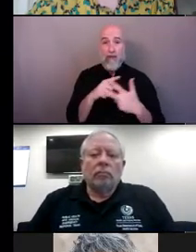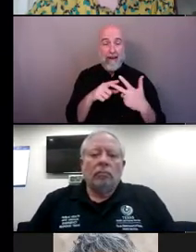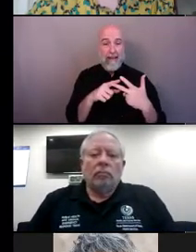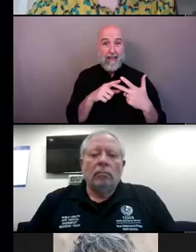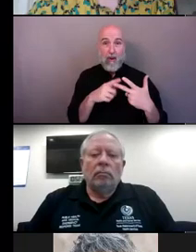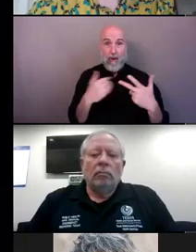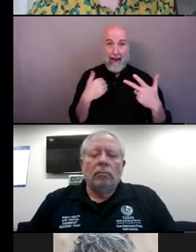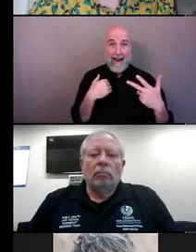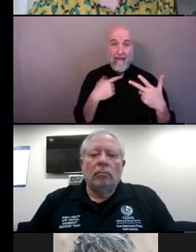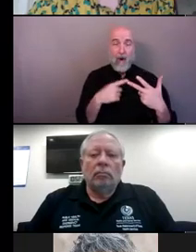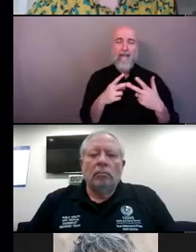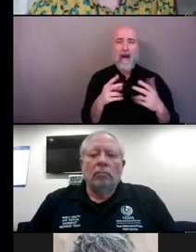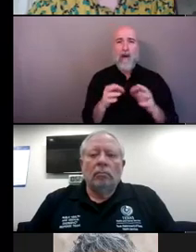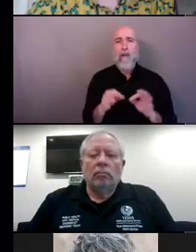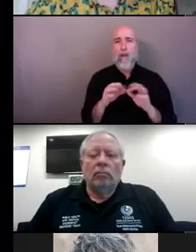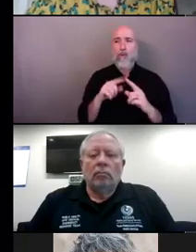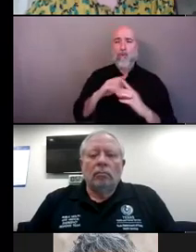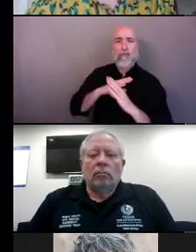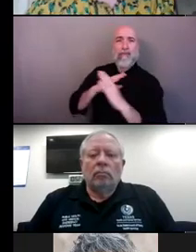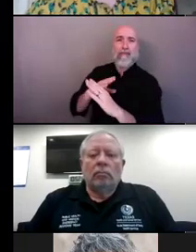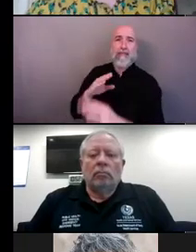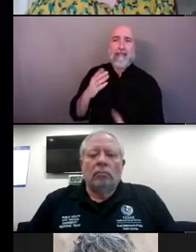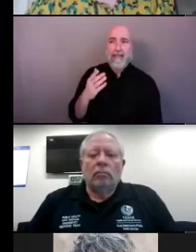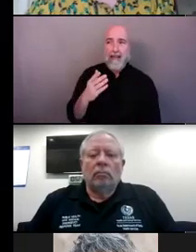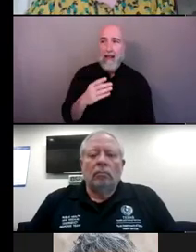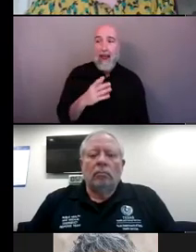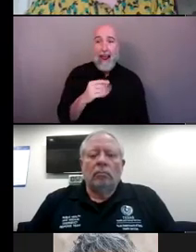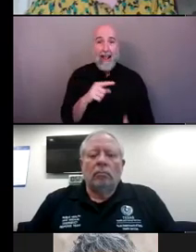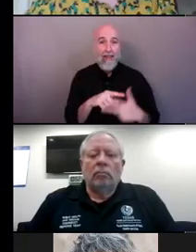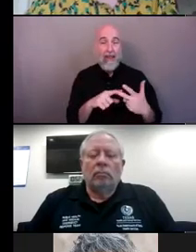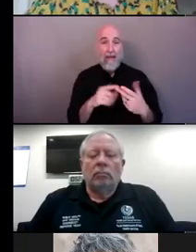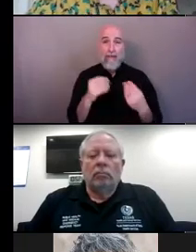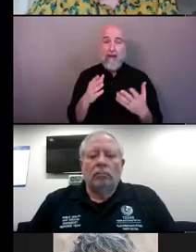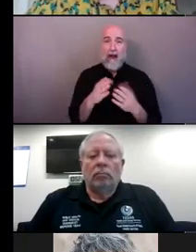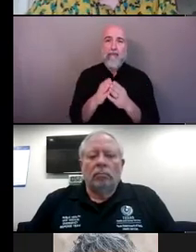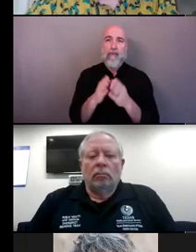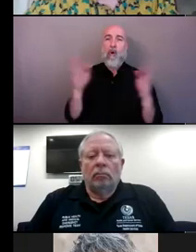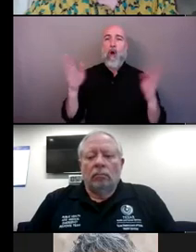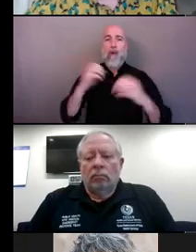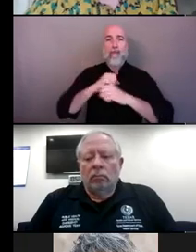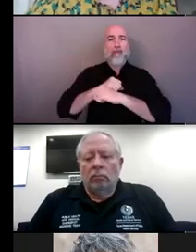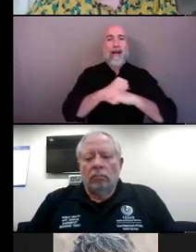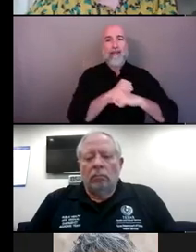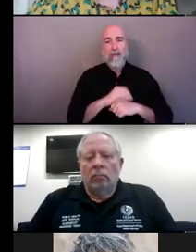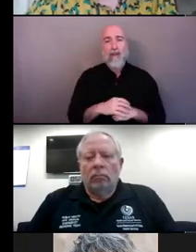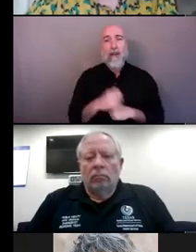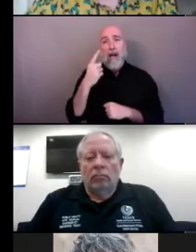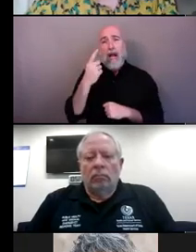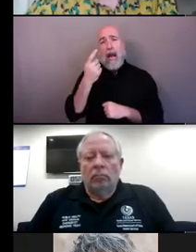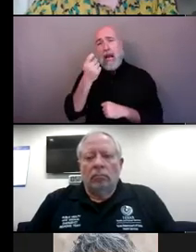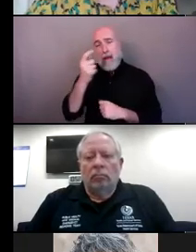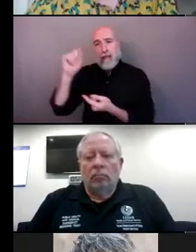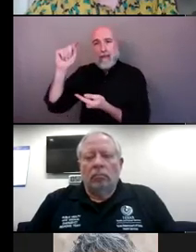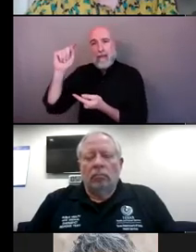are very important preventative tools, and they provide broad range of protection, albeit slightly diminished in the one that